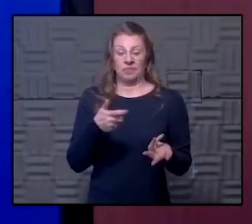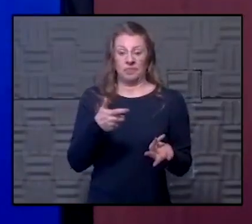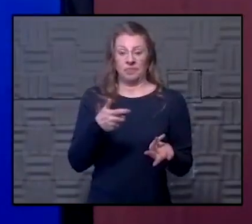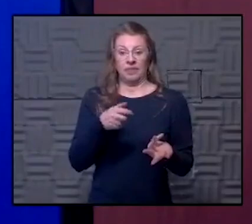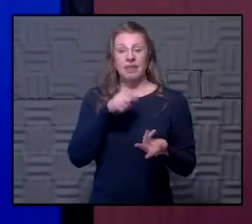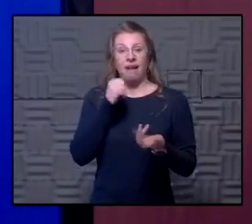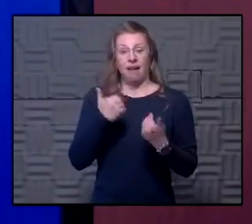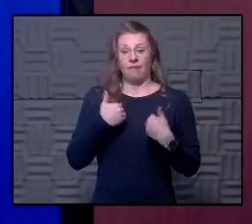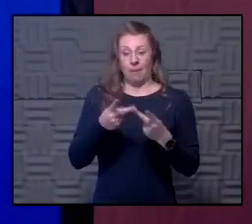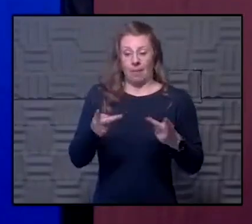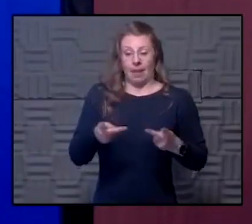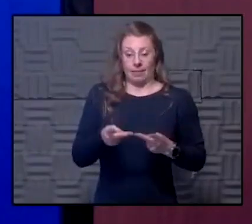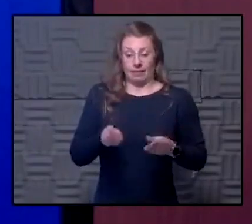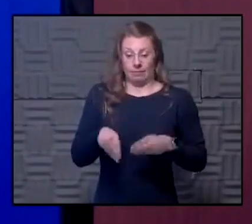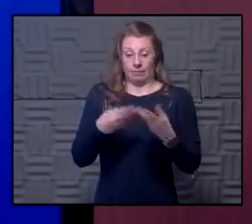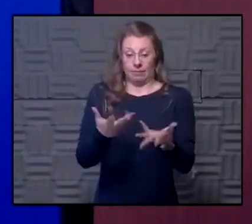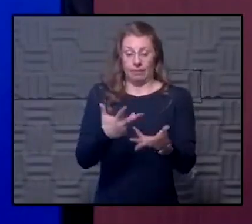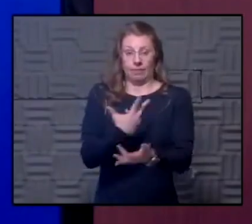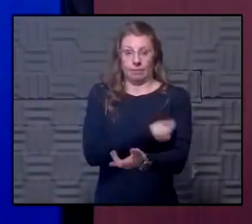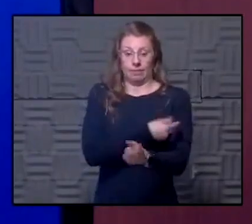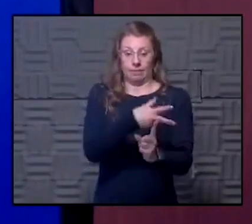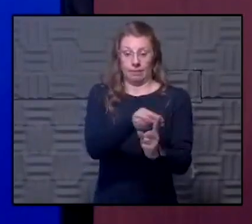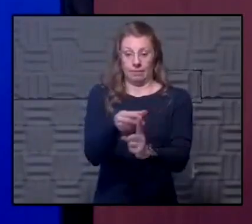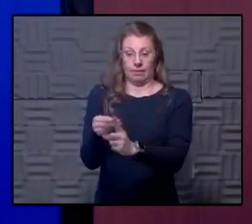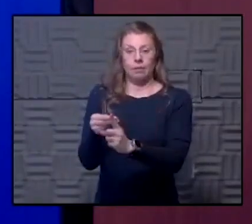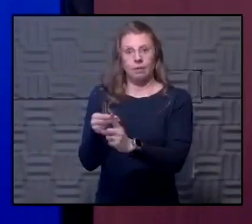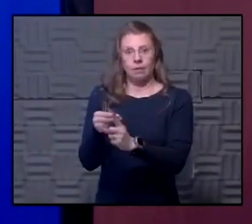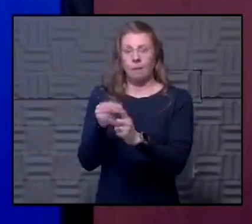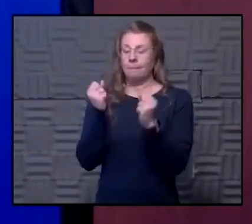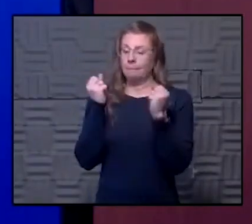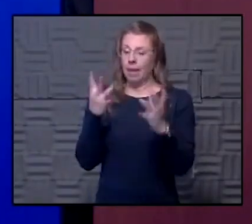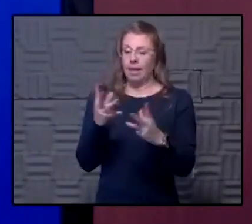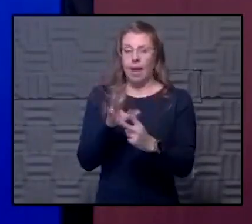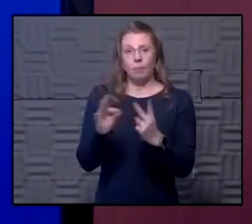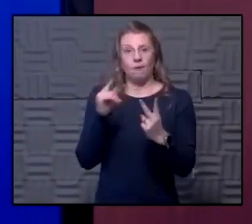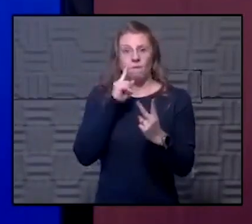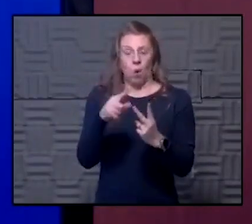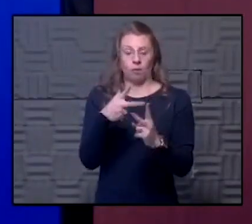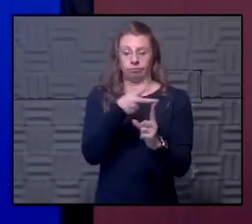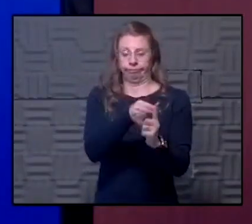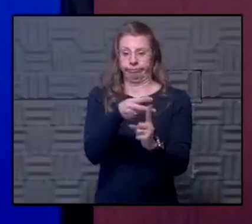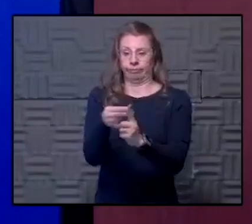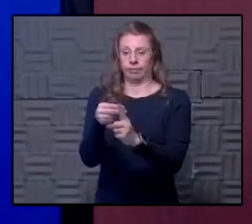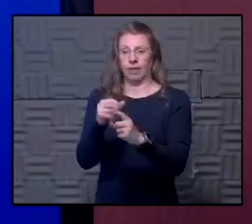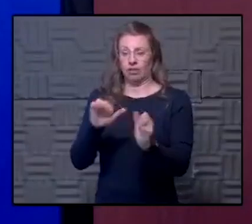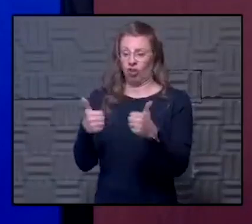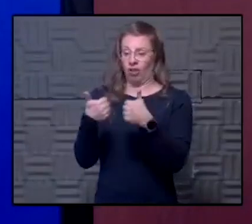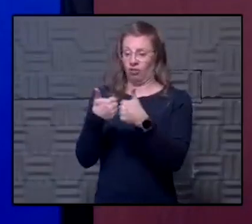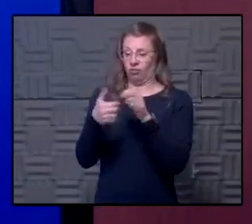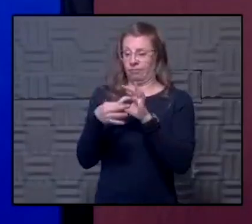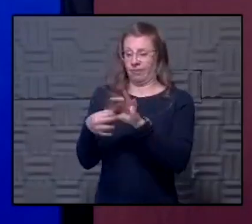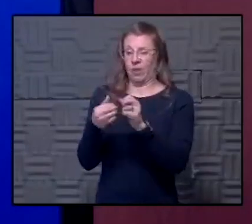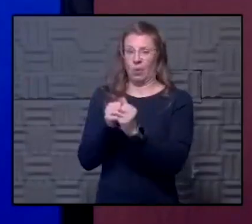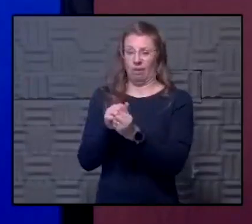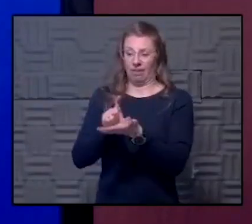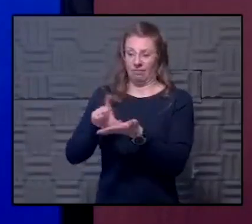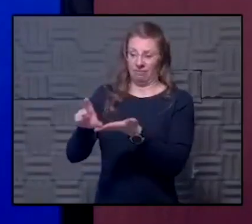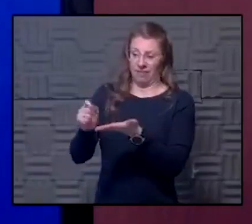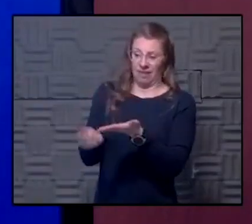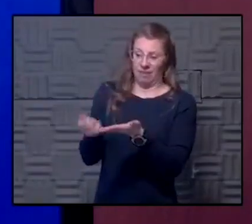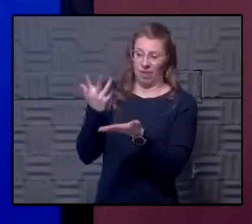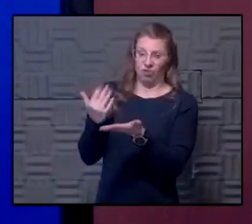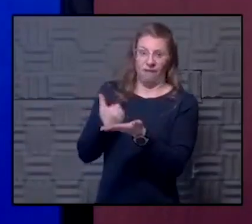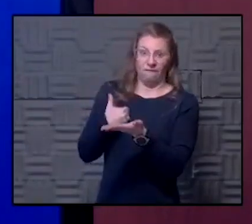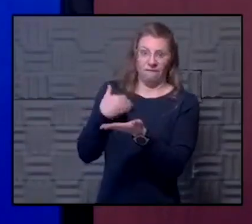to administer the vaccine. There are plenty of options for administration. The challenge remains almost solely with supply.